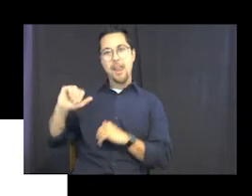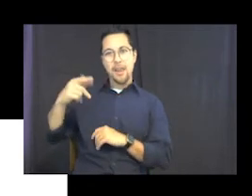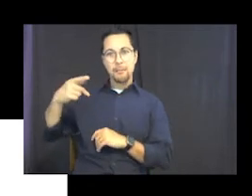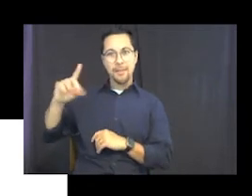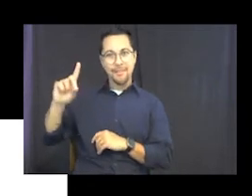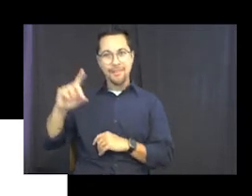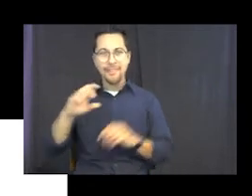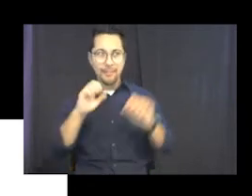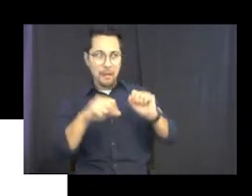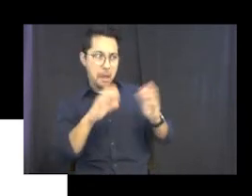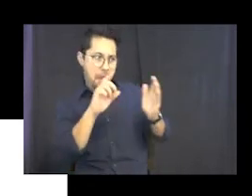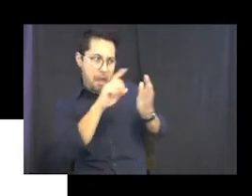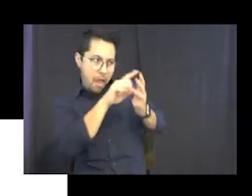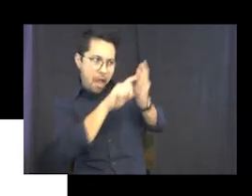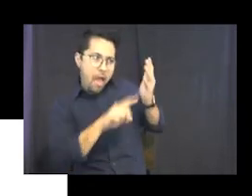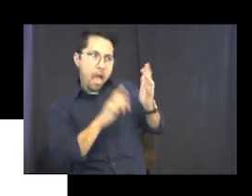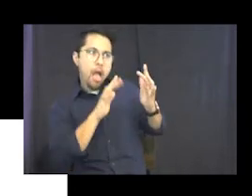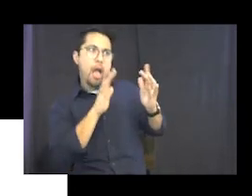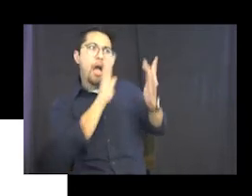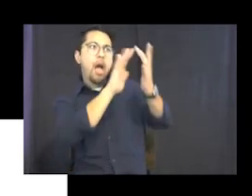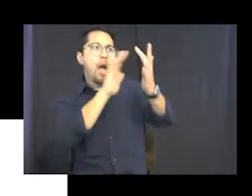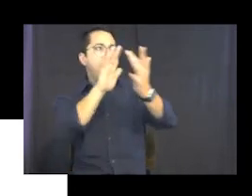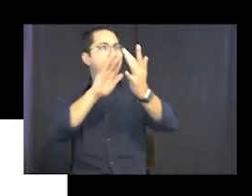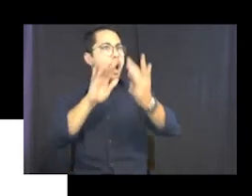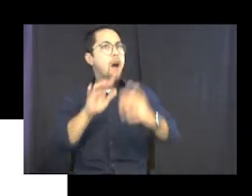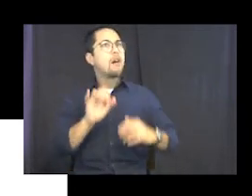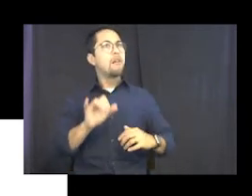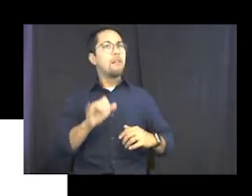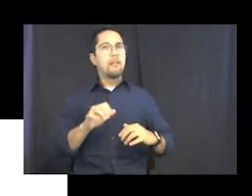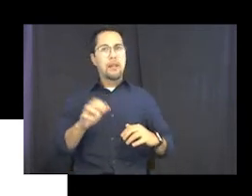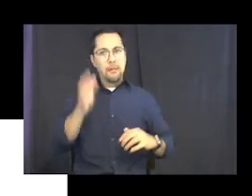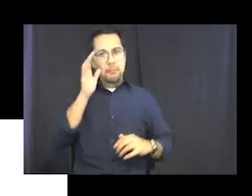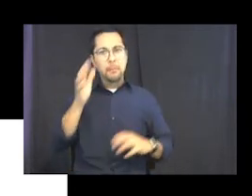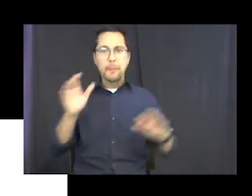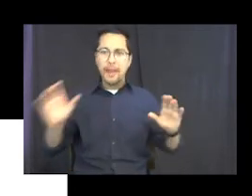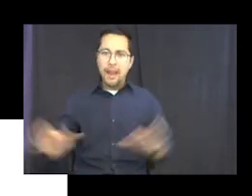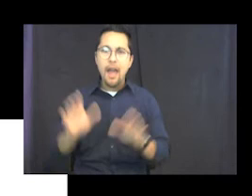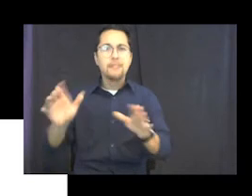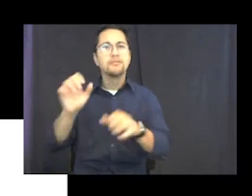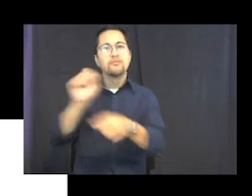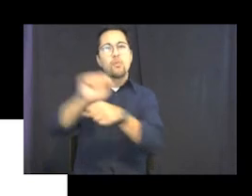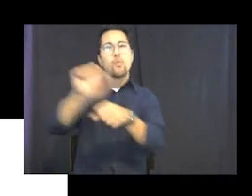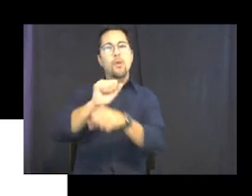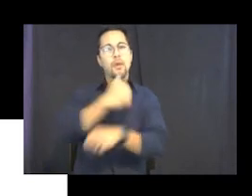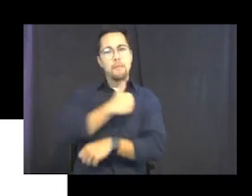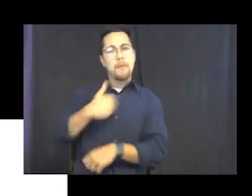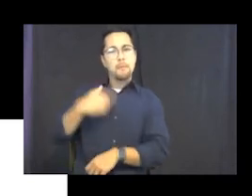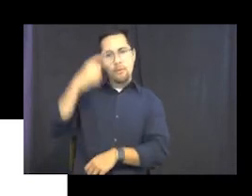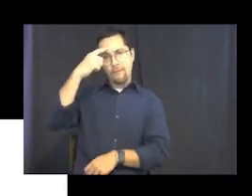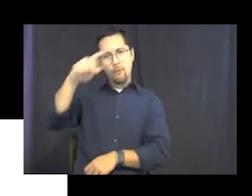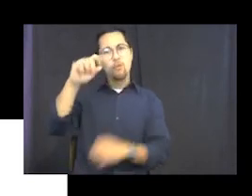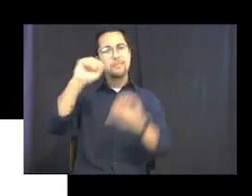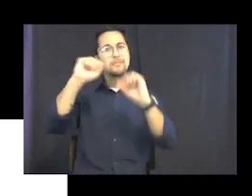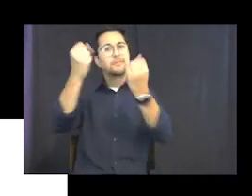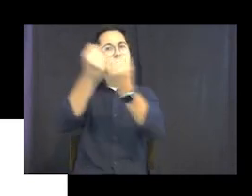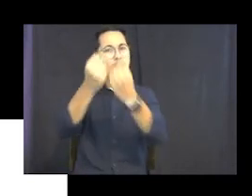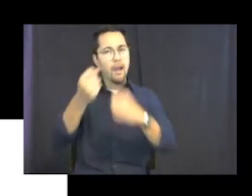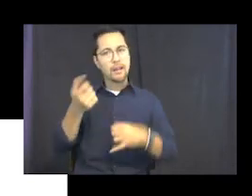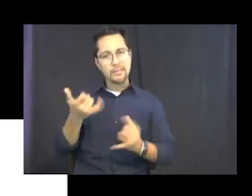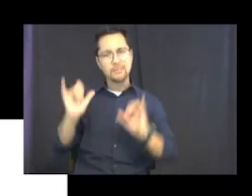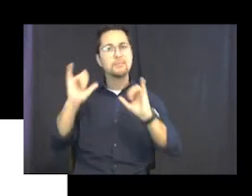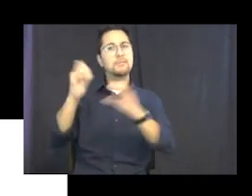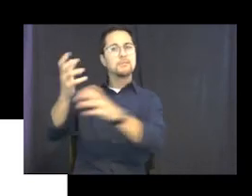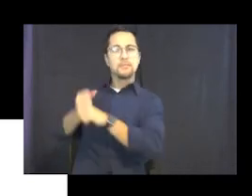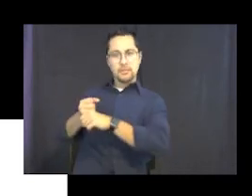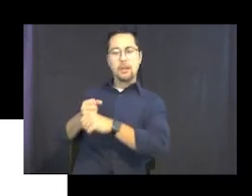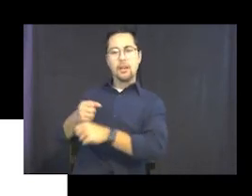go to be an active working member of society and still